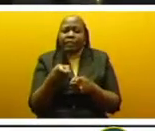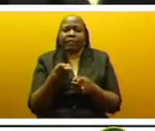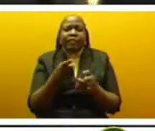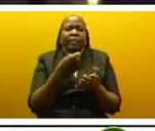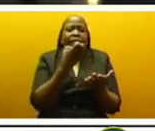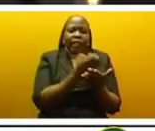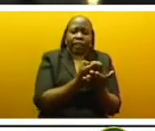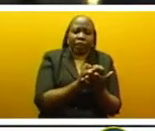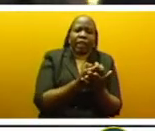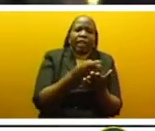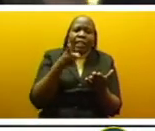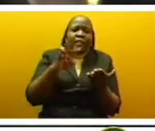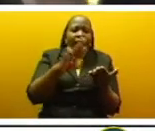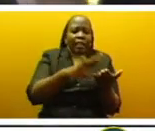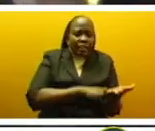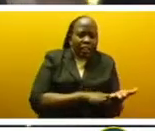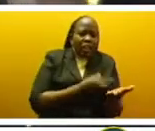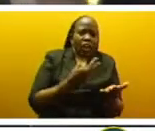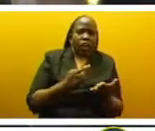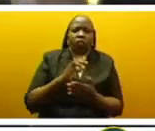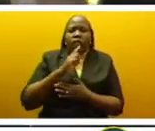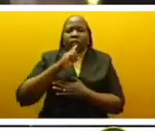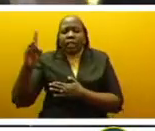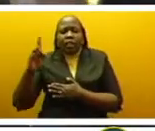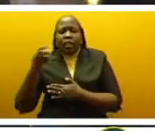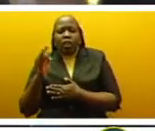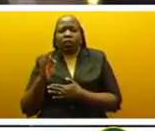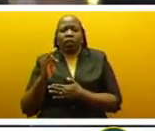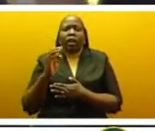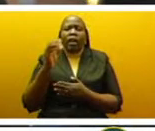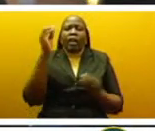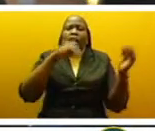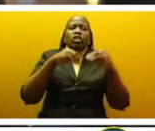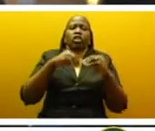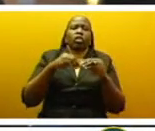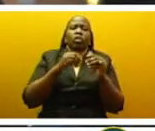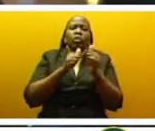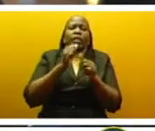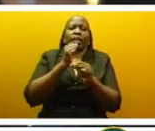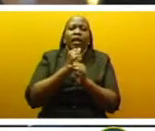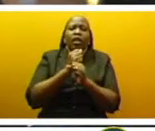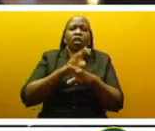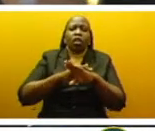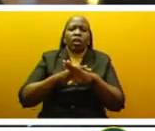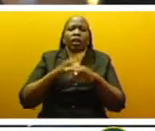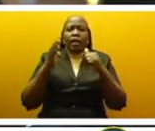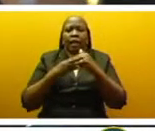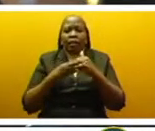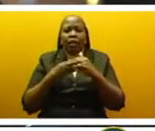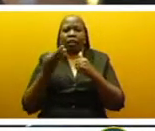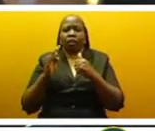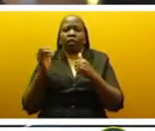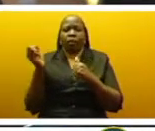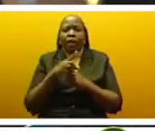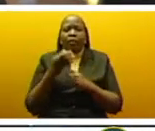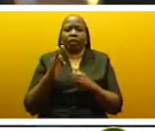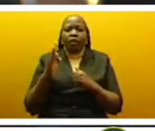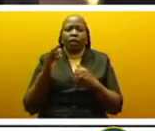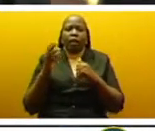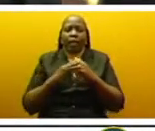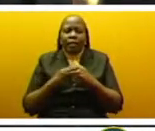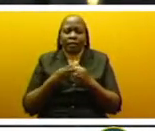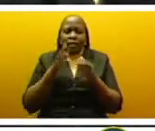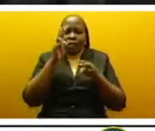return of the elections that were held on the 9th of August, 2022. I thought that we were